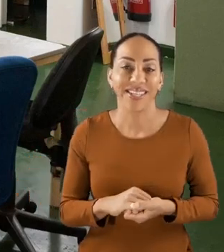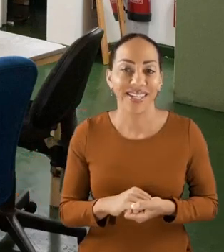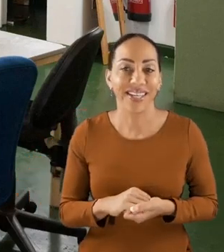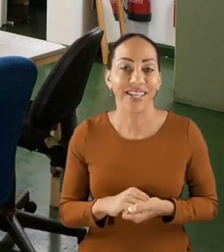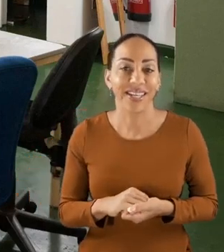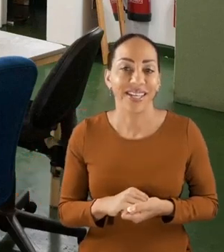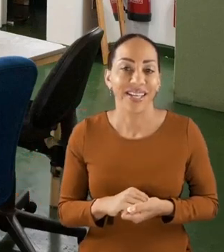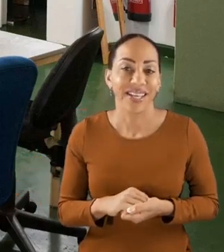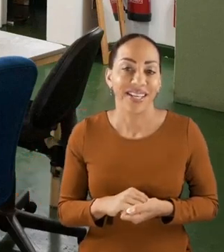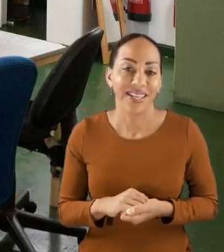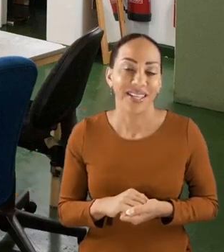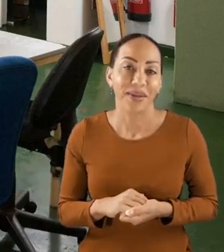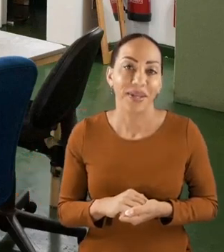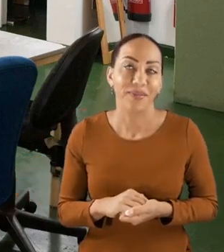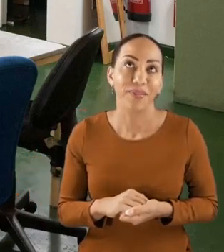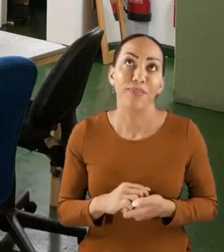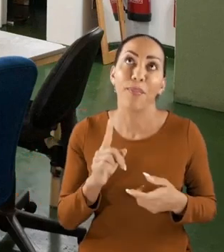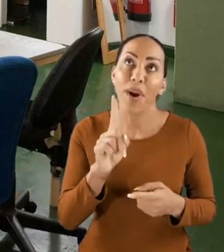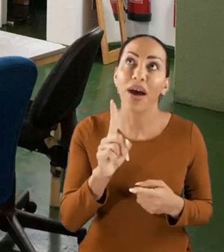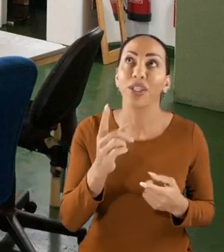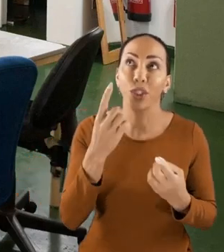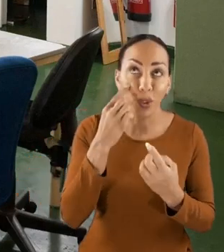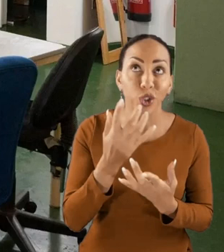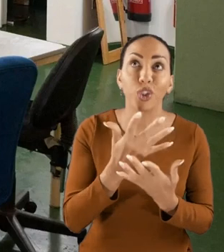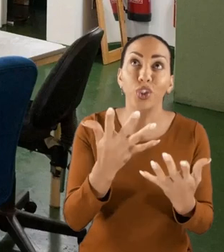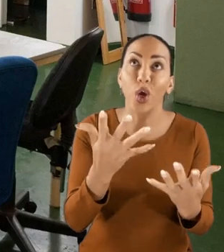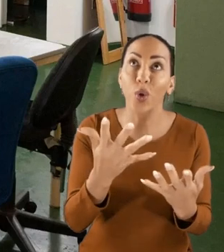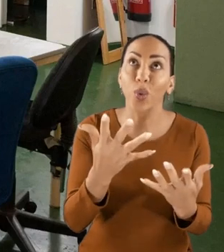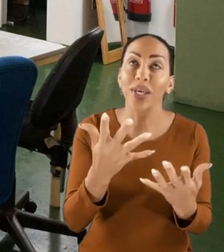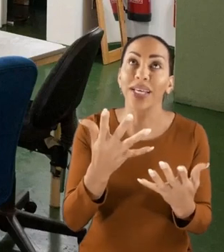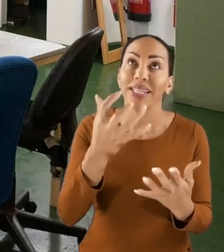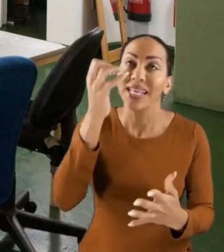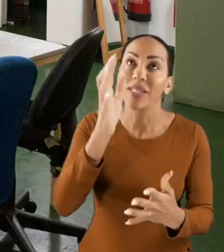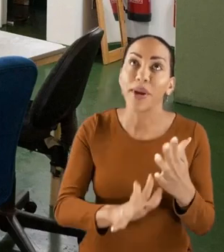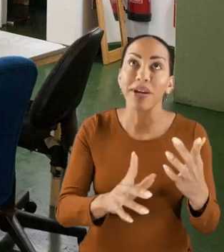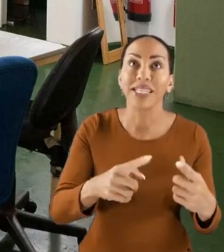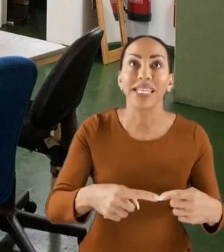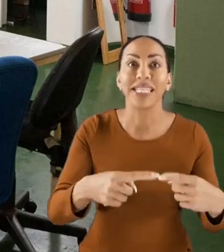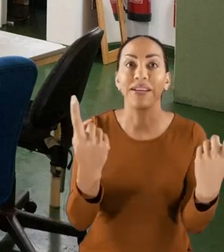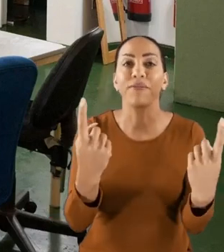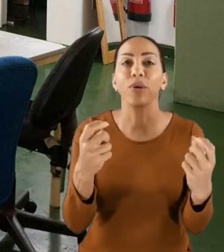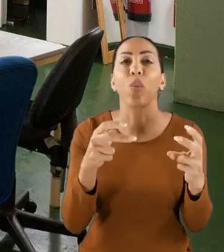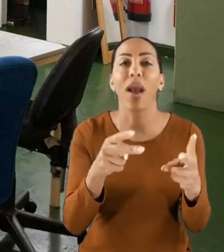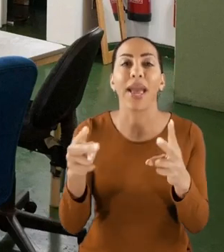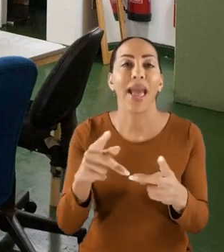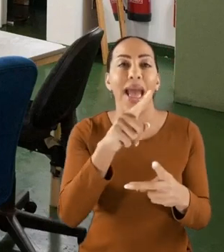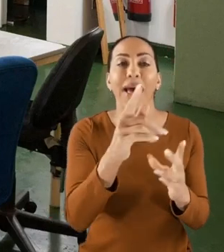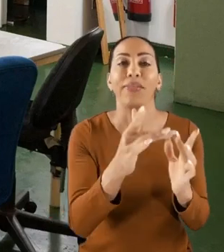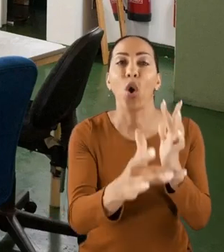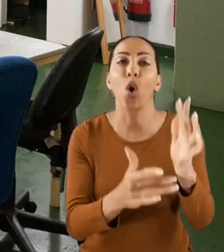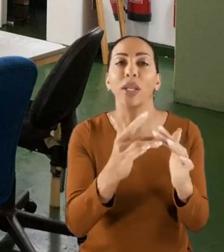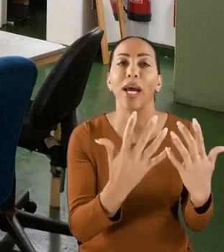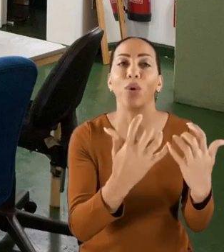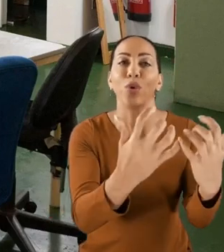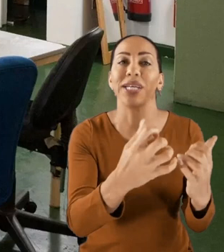the what makes this different, is how the online audience access that.